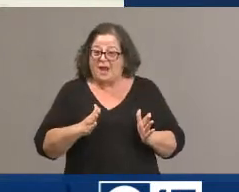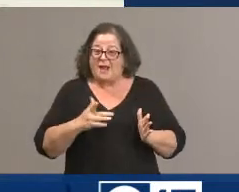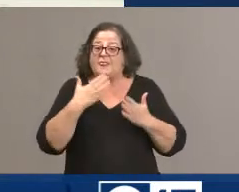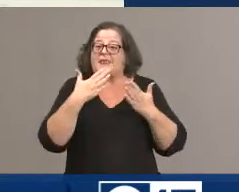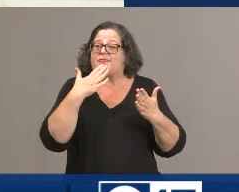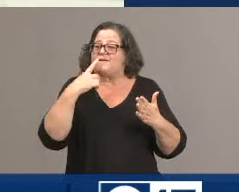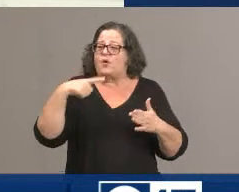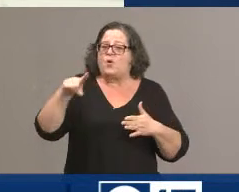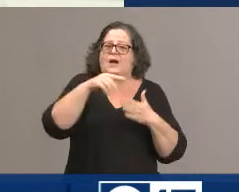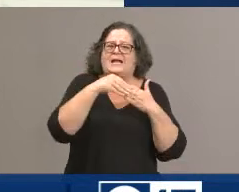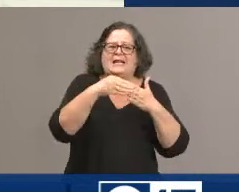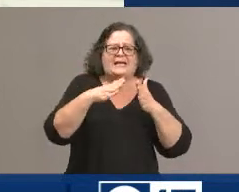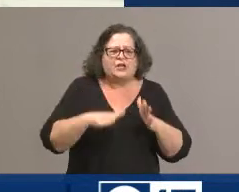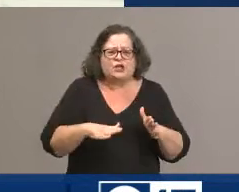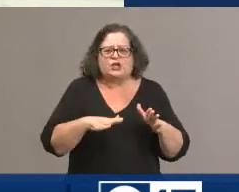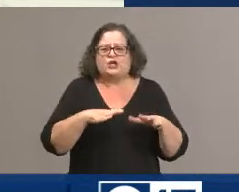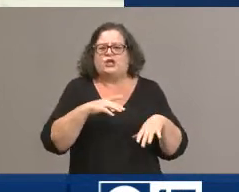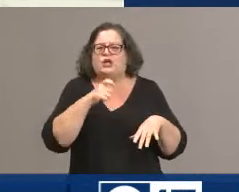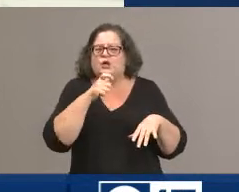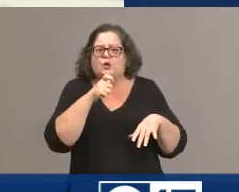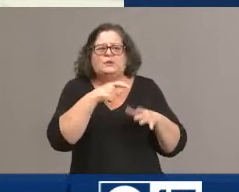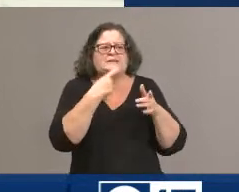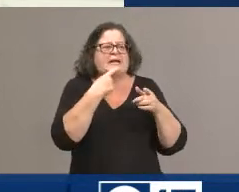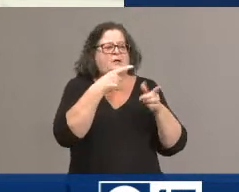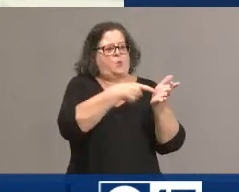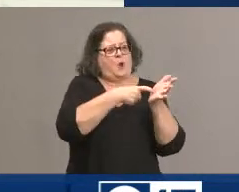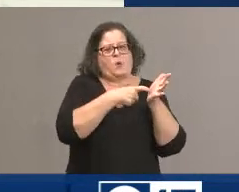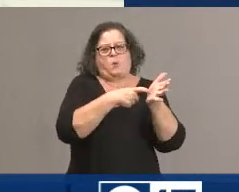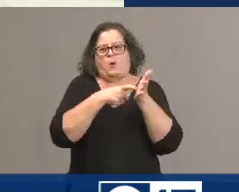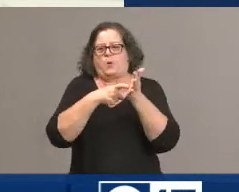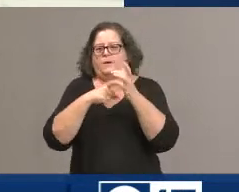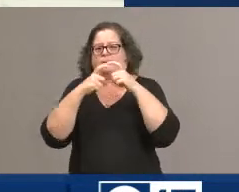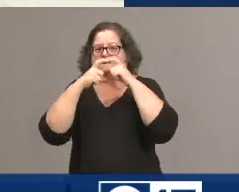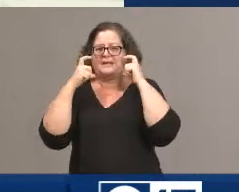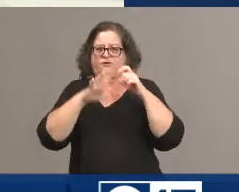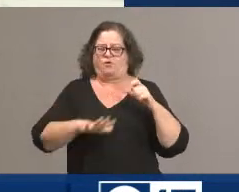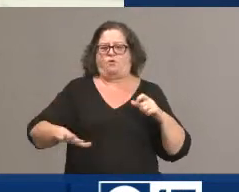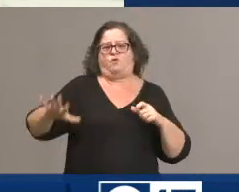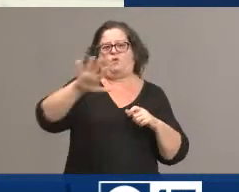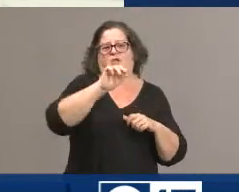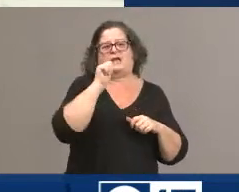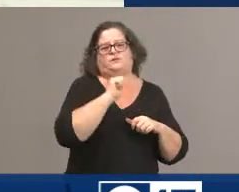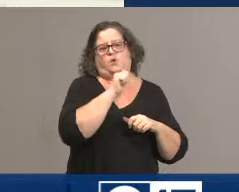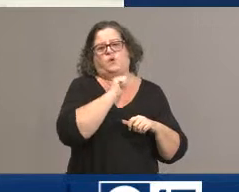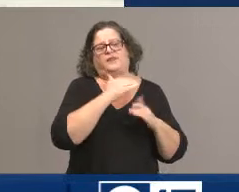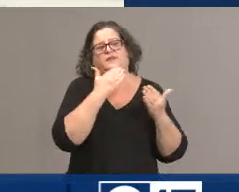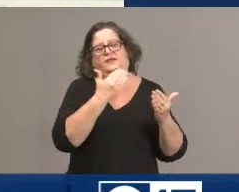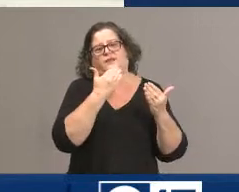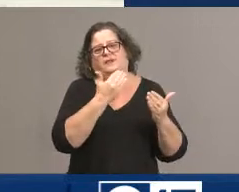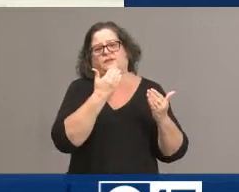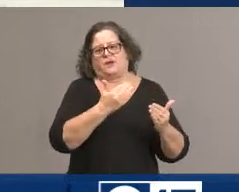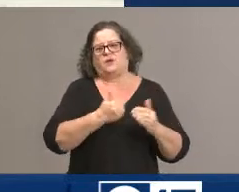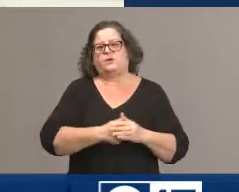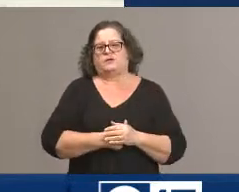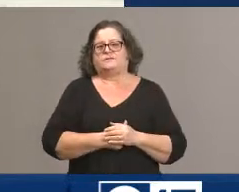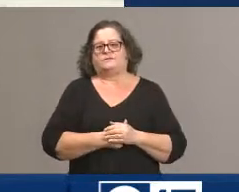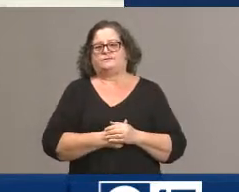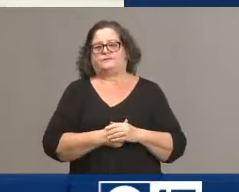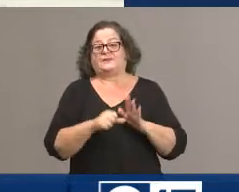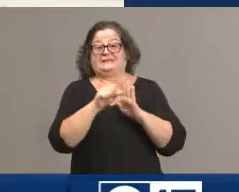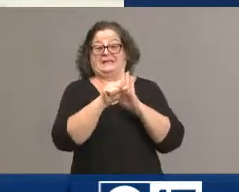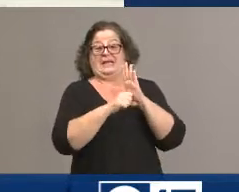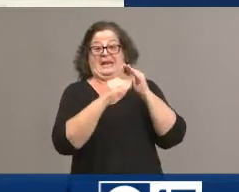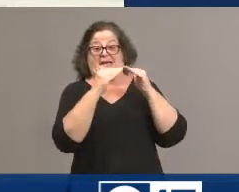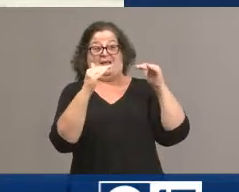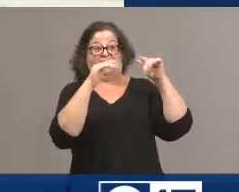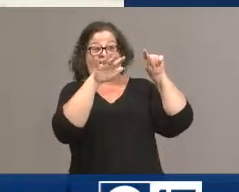mask wearing across our state. We're also going to make sure at the state level with state resources that